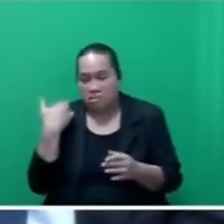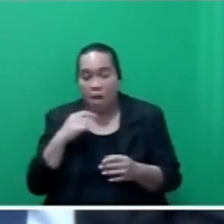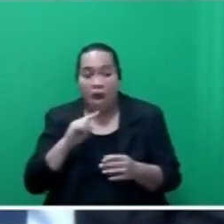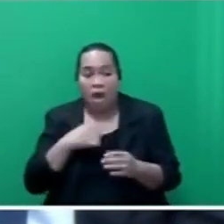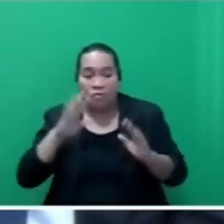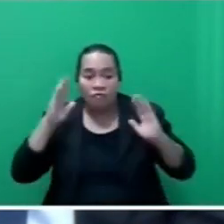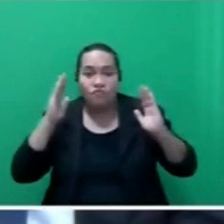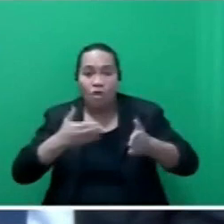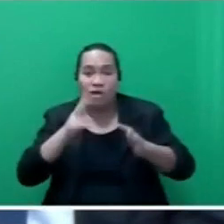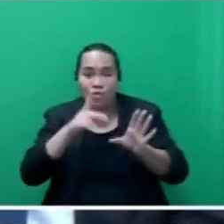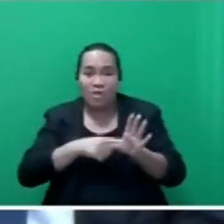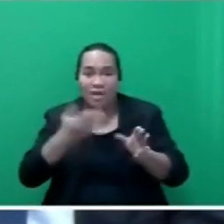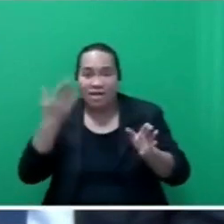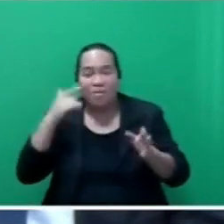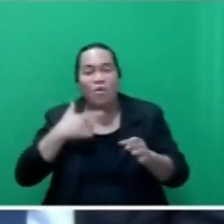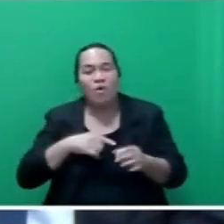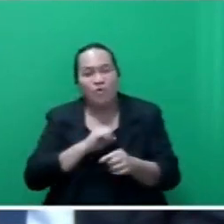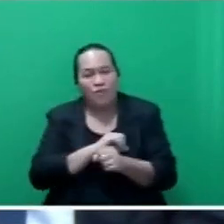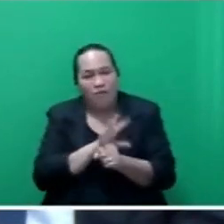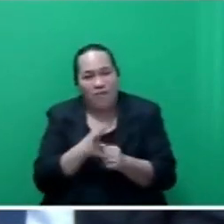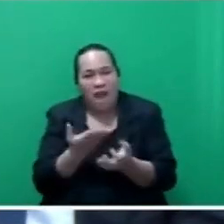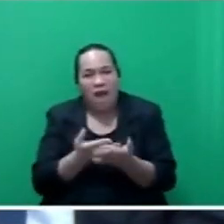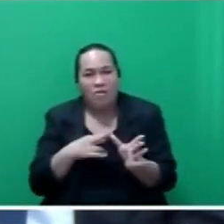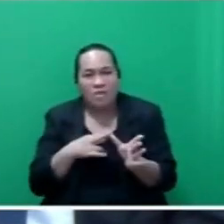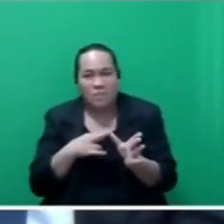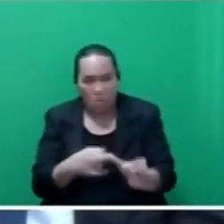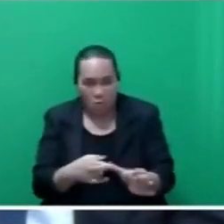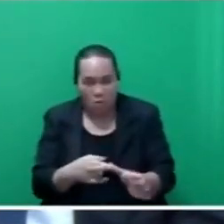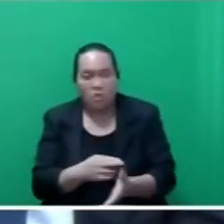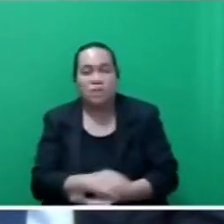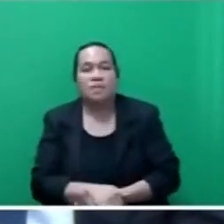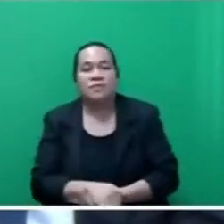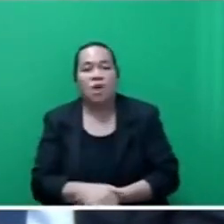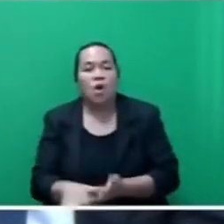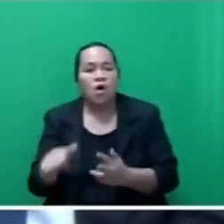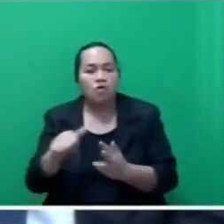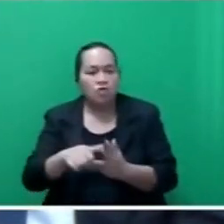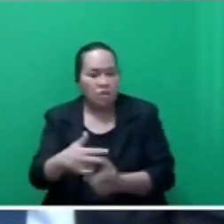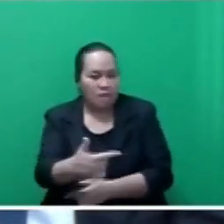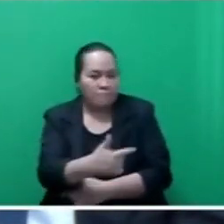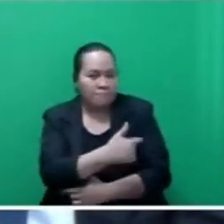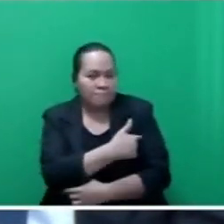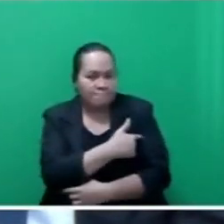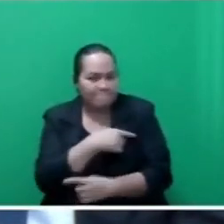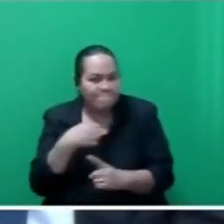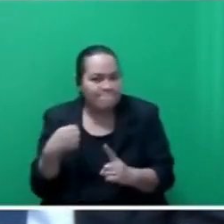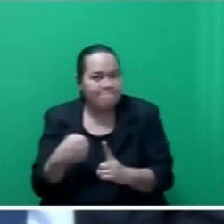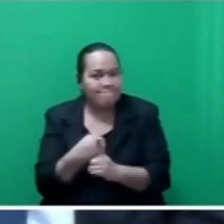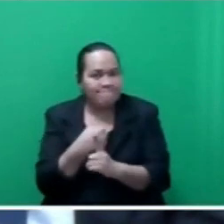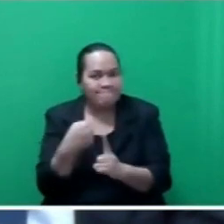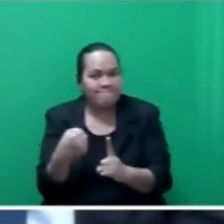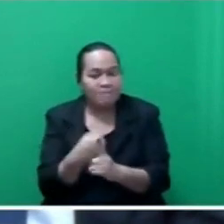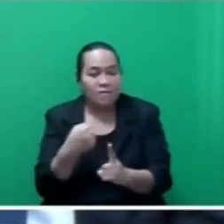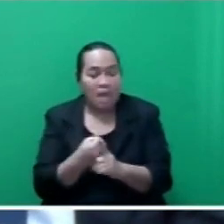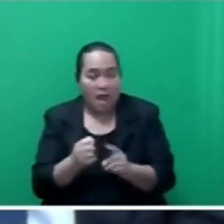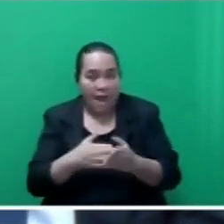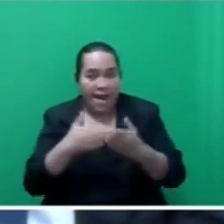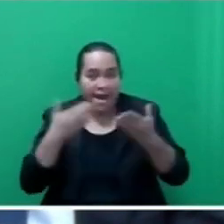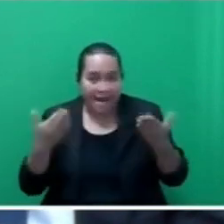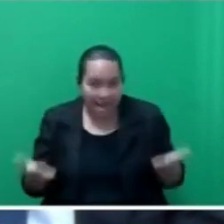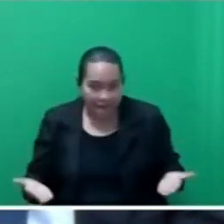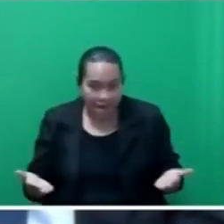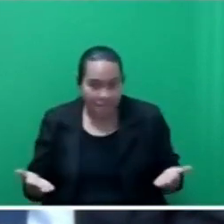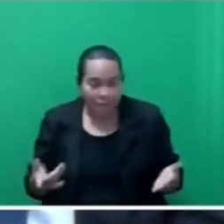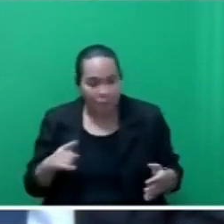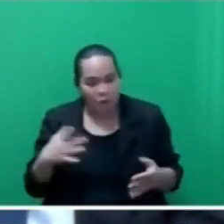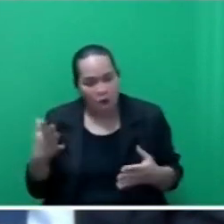focus has been on the COVID response and also on the vaccination campaign. Now that we are